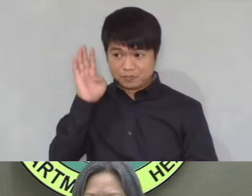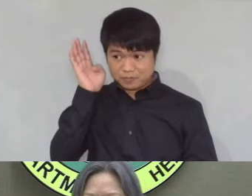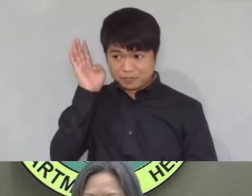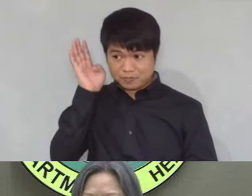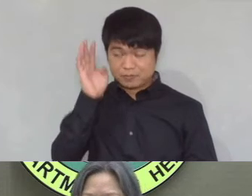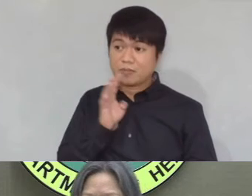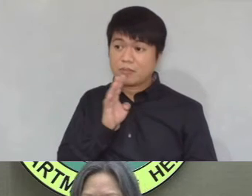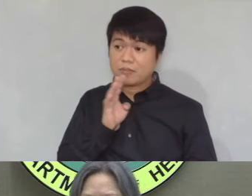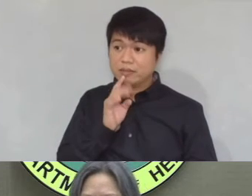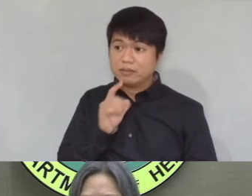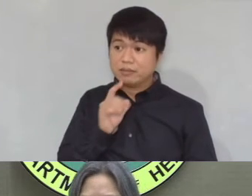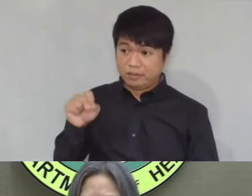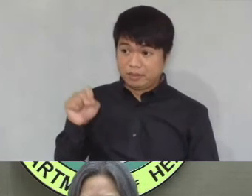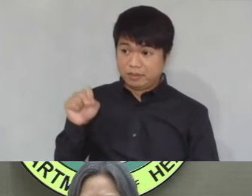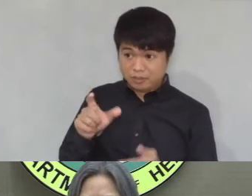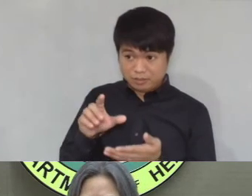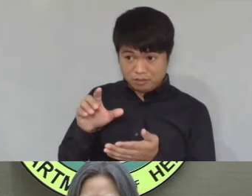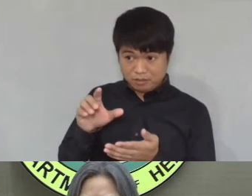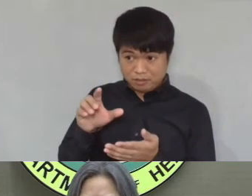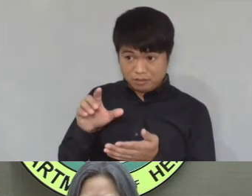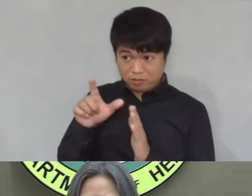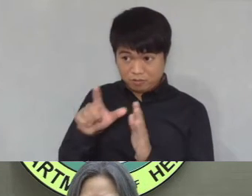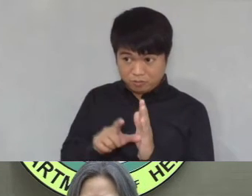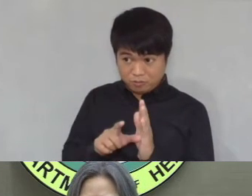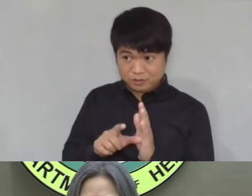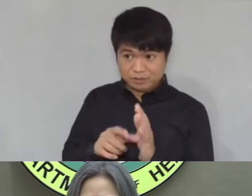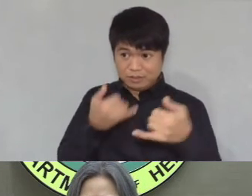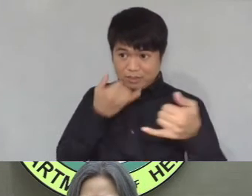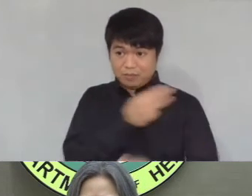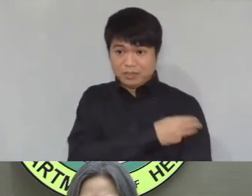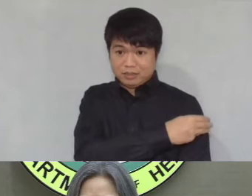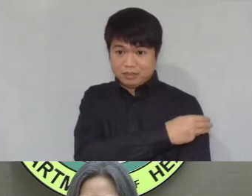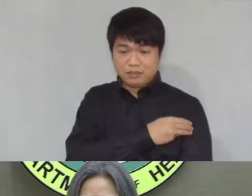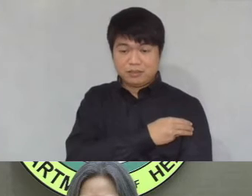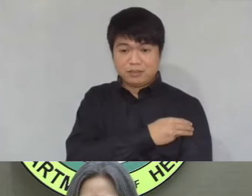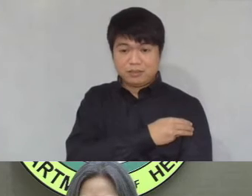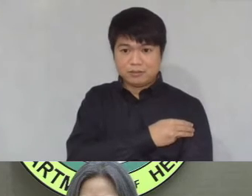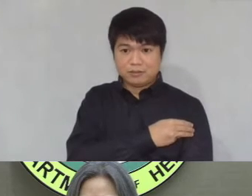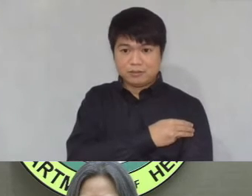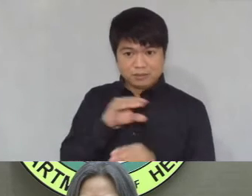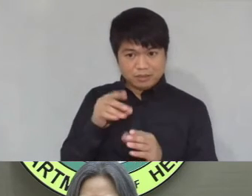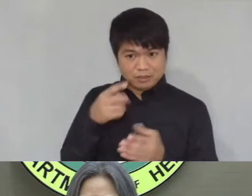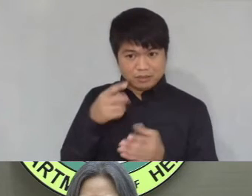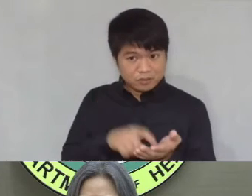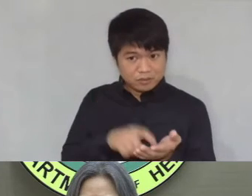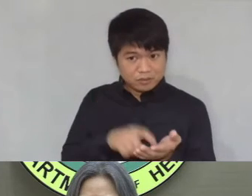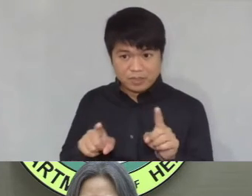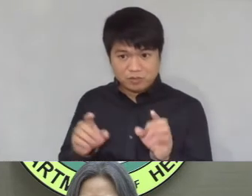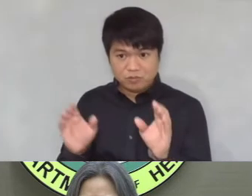It's in the law that telemedicine is recognized, but the mechanism of